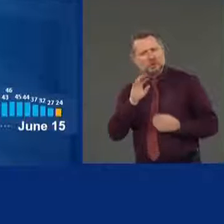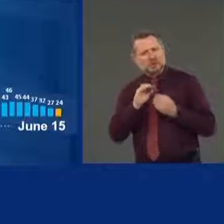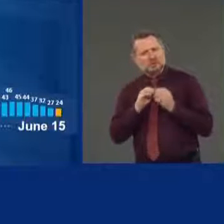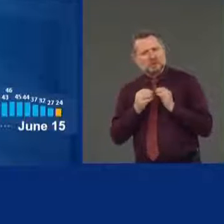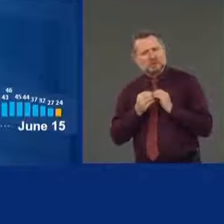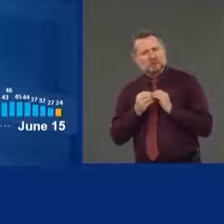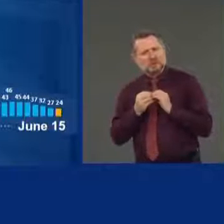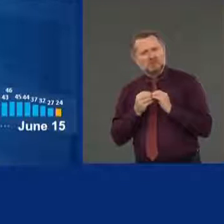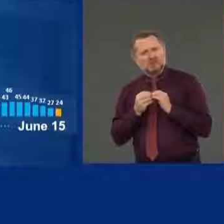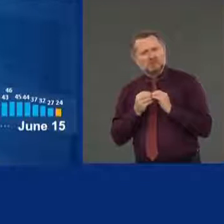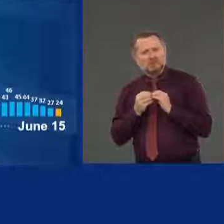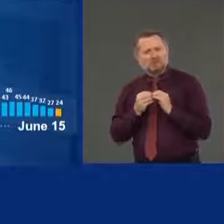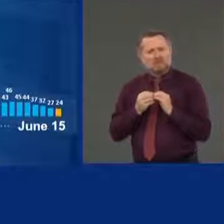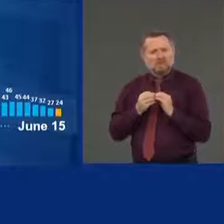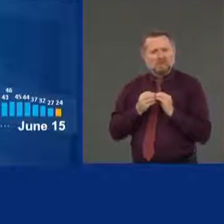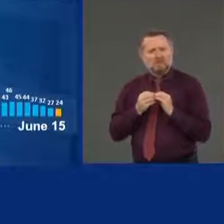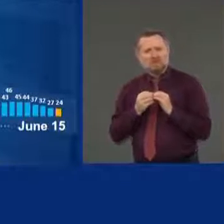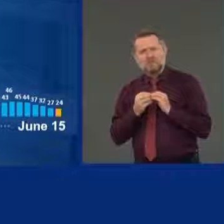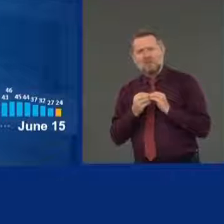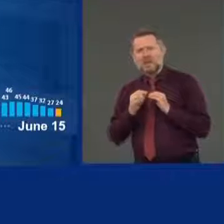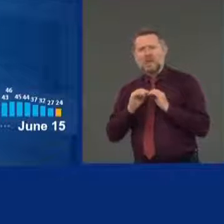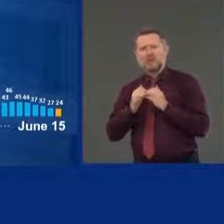how doctors